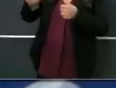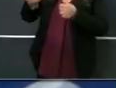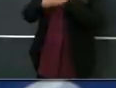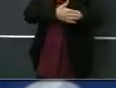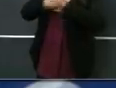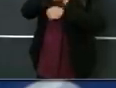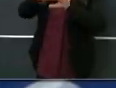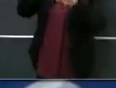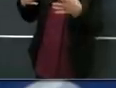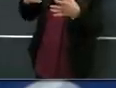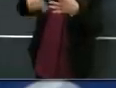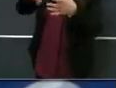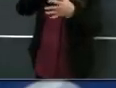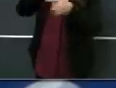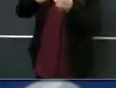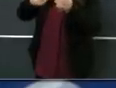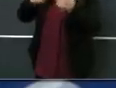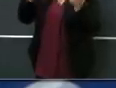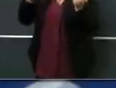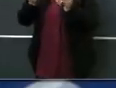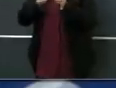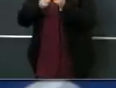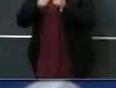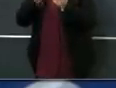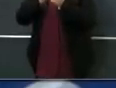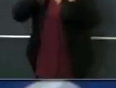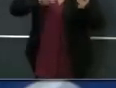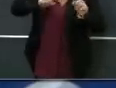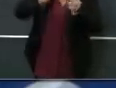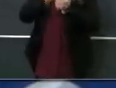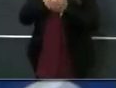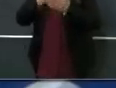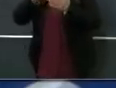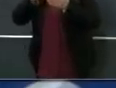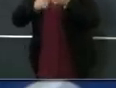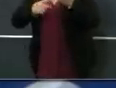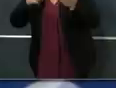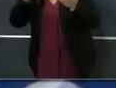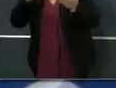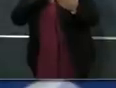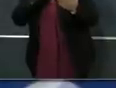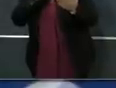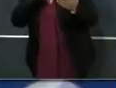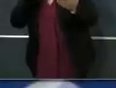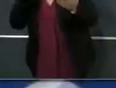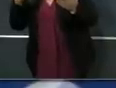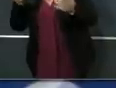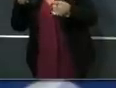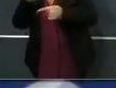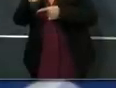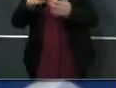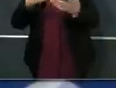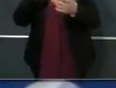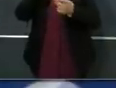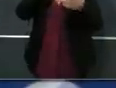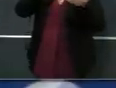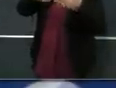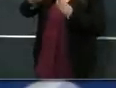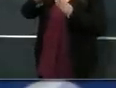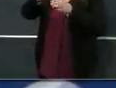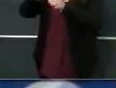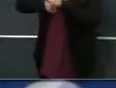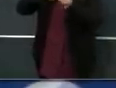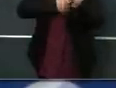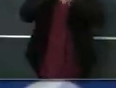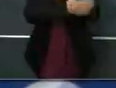of in a science, health-based way with testing and everything like that. And I'm just curious about if you're going to allow counties